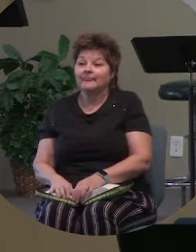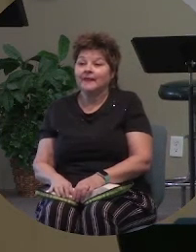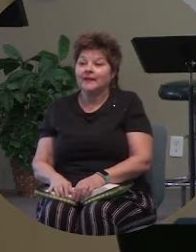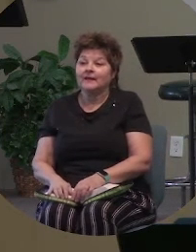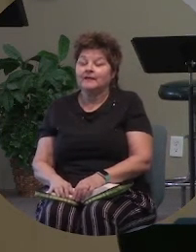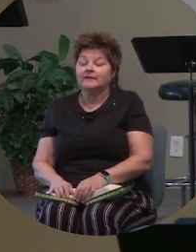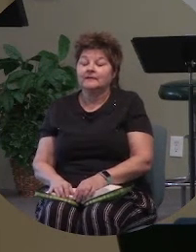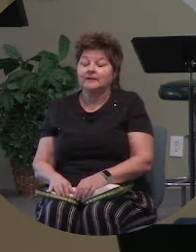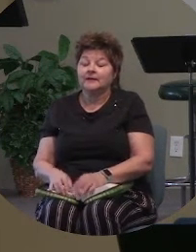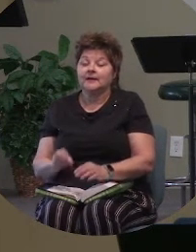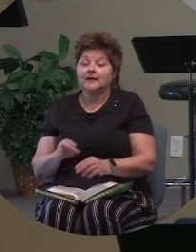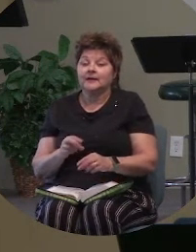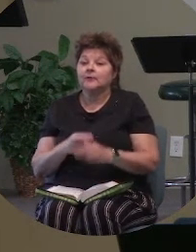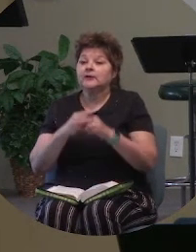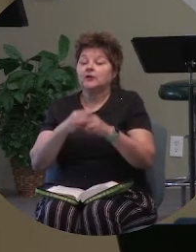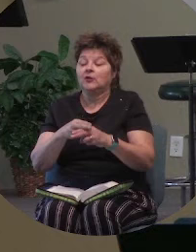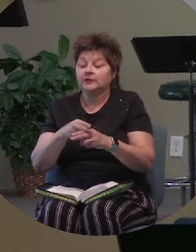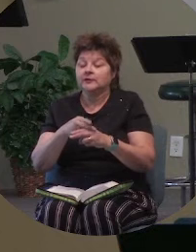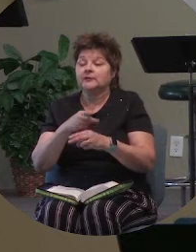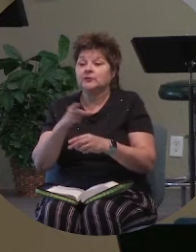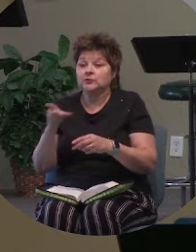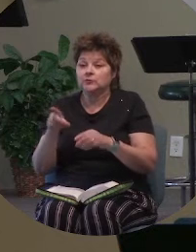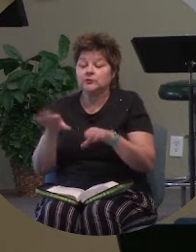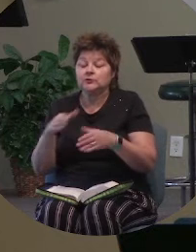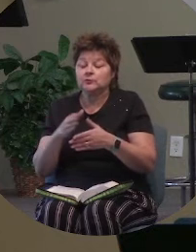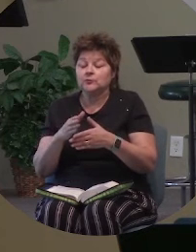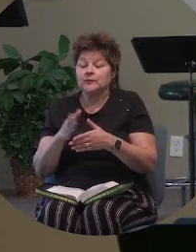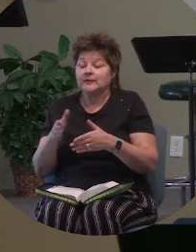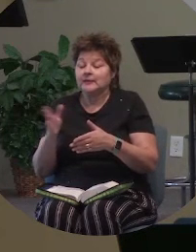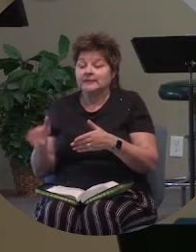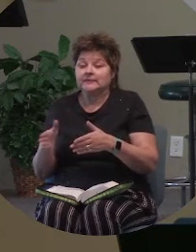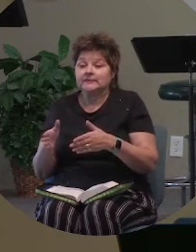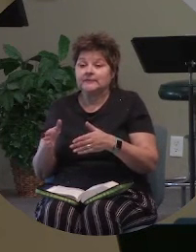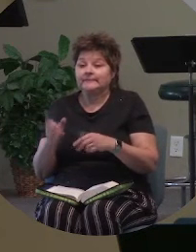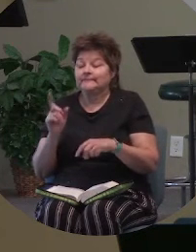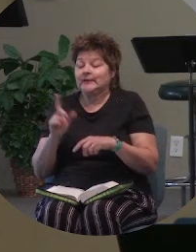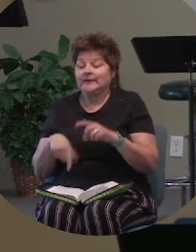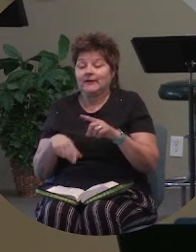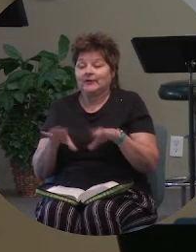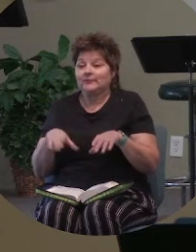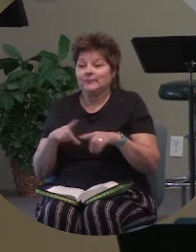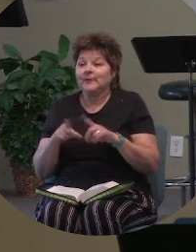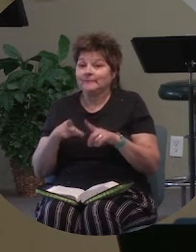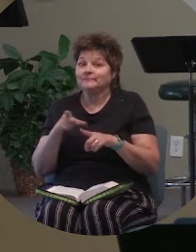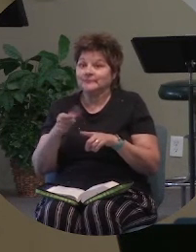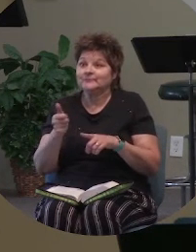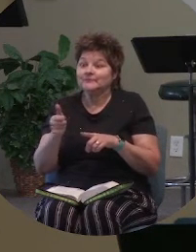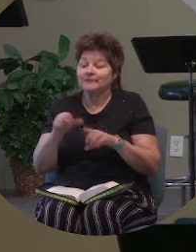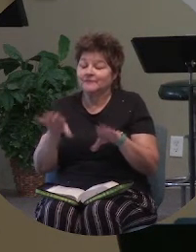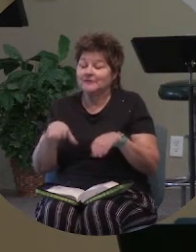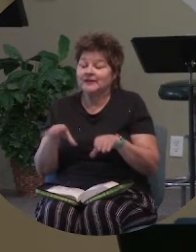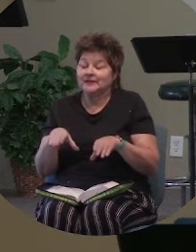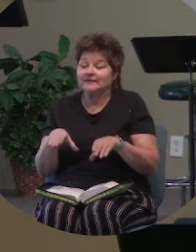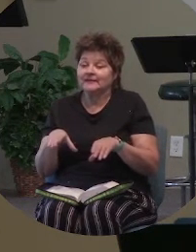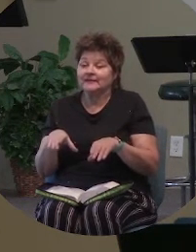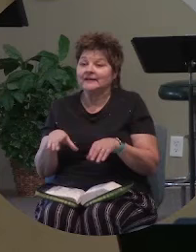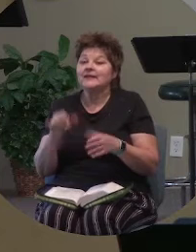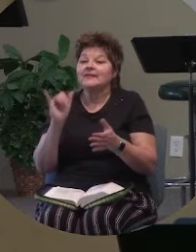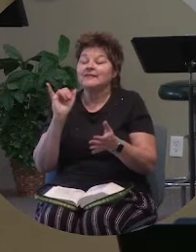I'd call on you to do things that you simply could not do, and yet you did them. He said,